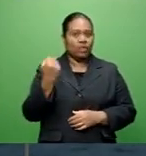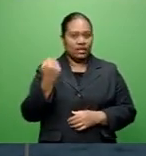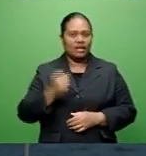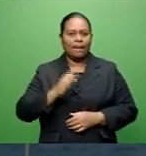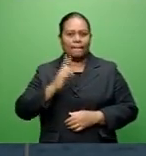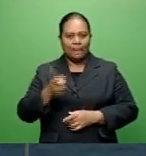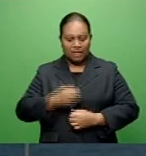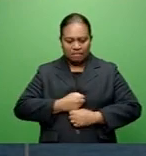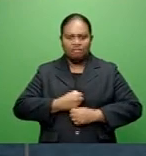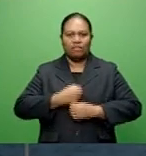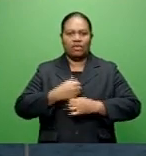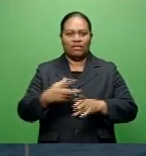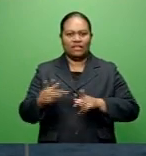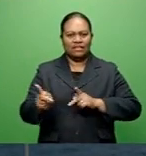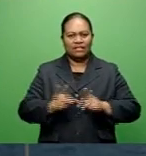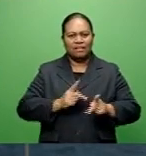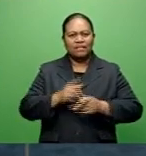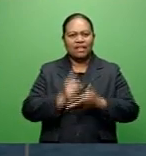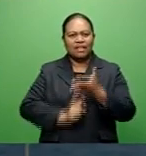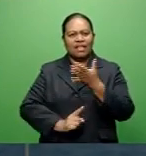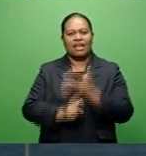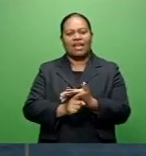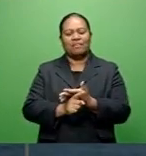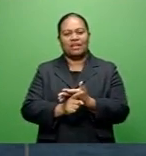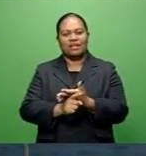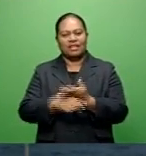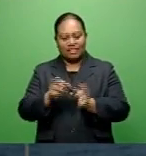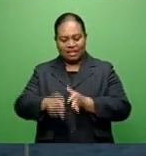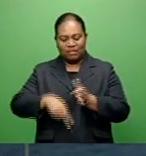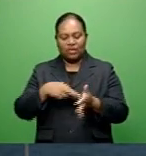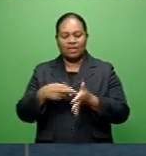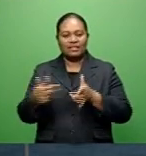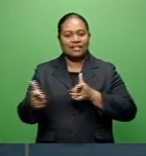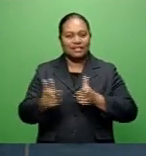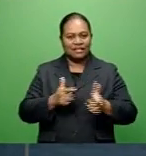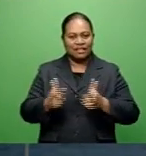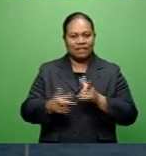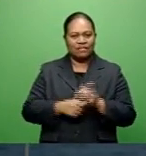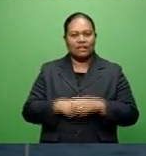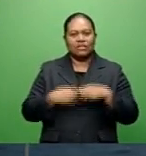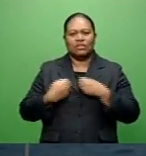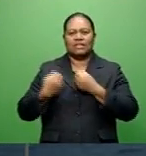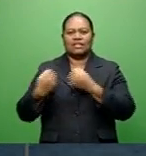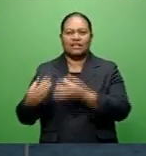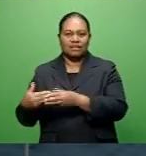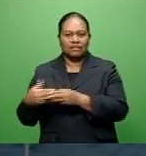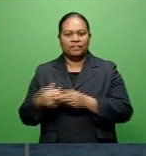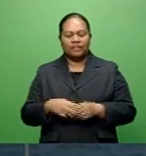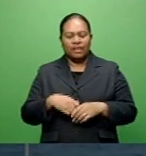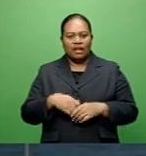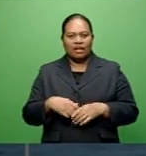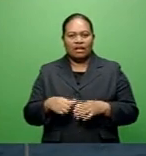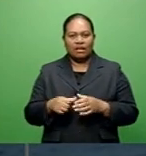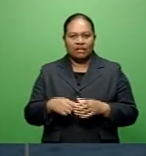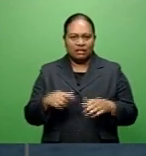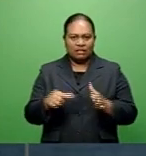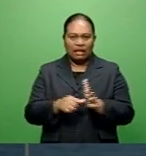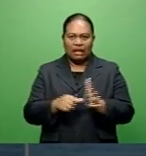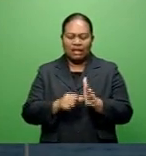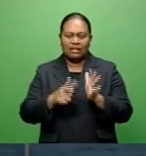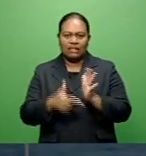an impressive performance during the Mobile Uprising Sevens tournament, giving elite teams a hard time during the